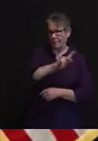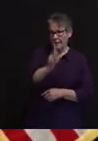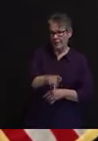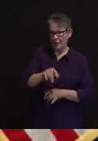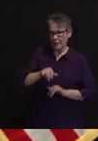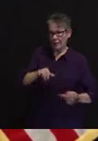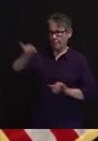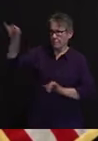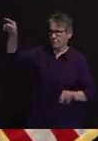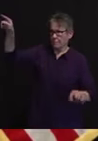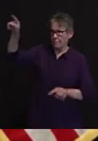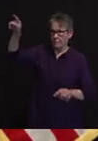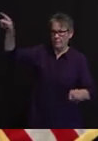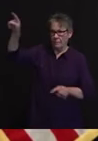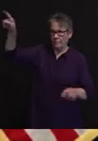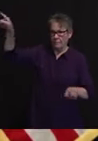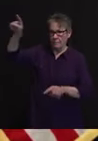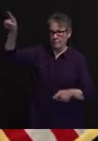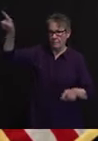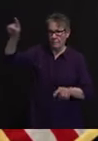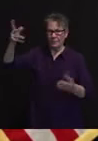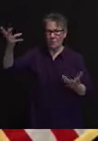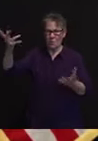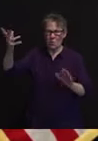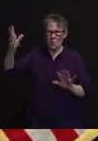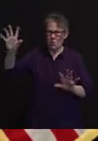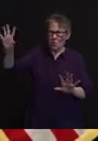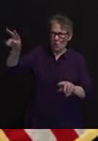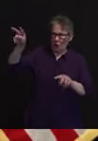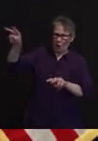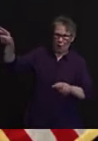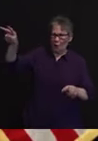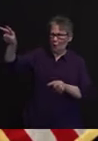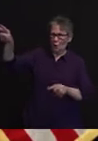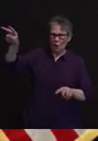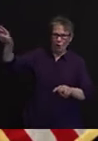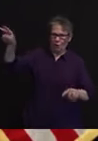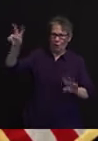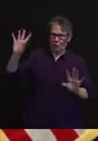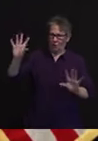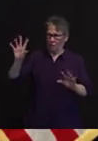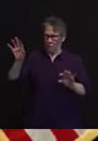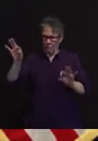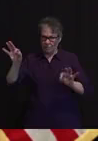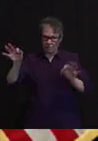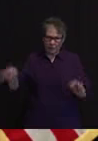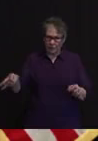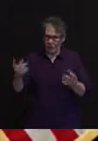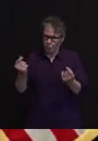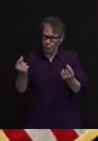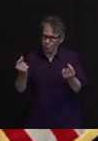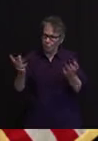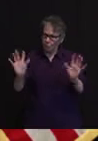families asking us to check on nursing homes where they have family, asking for specific details. And now the